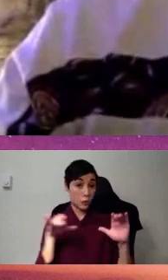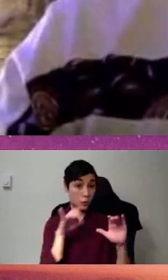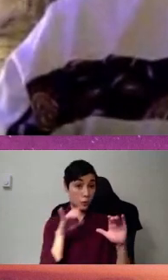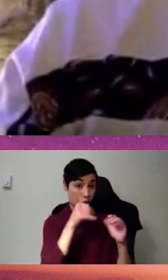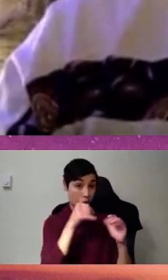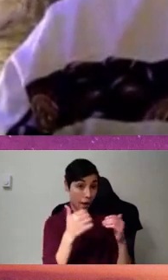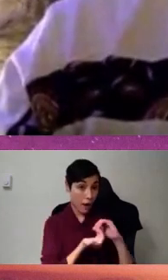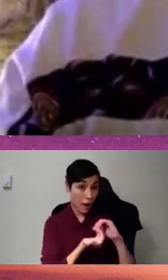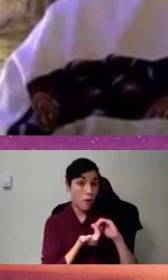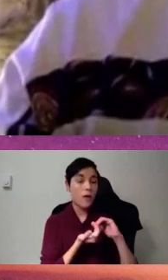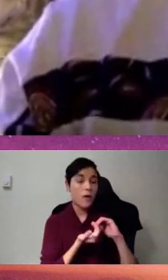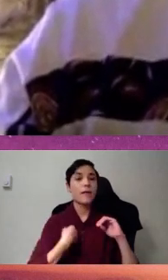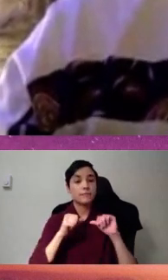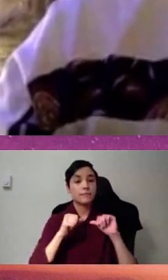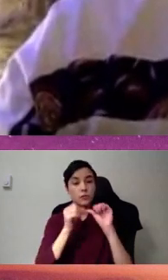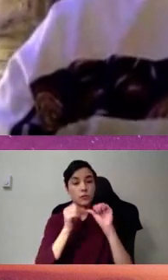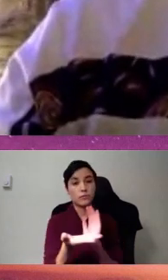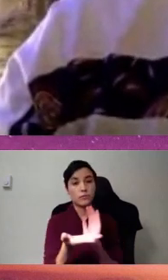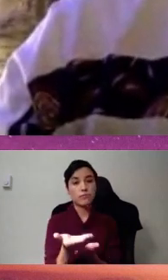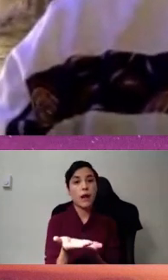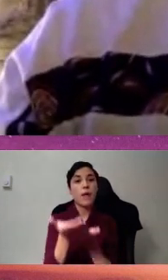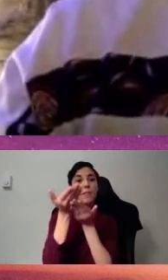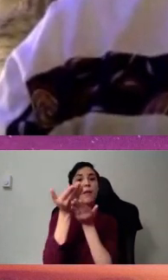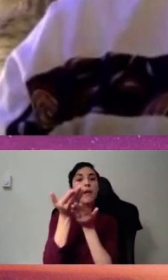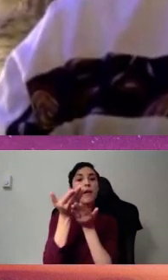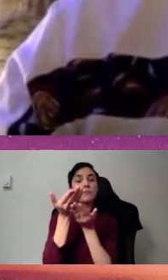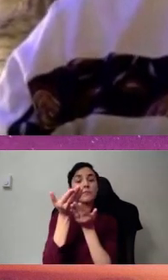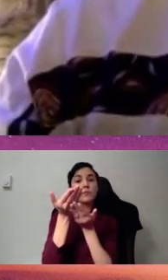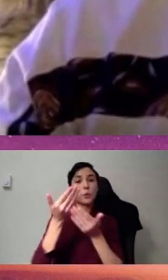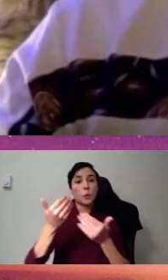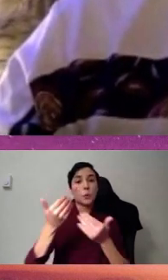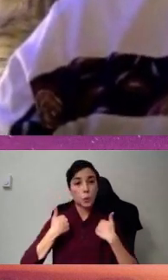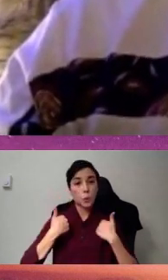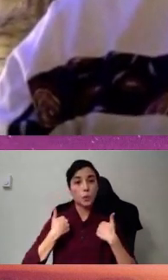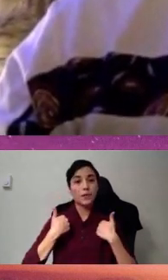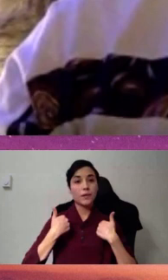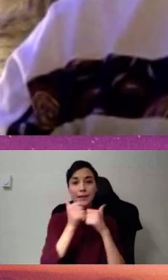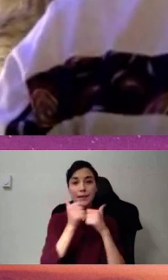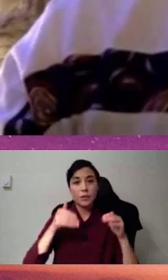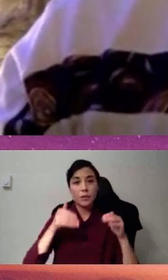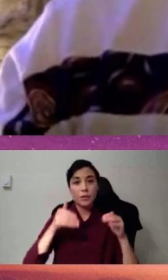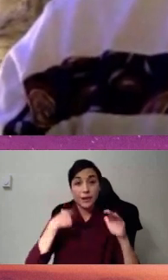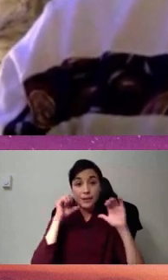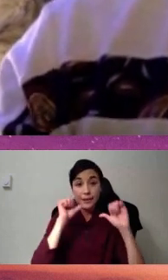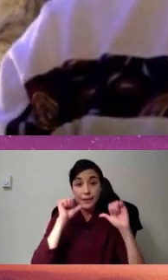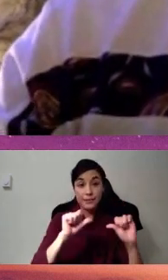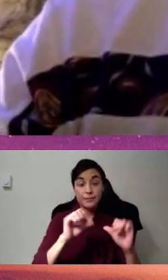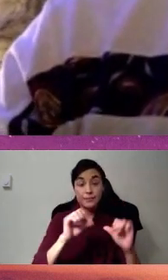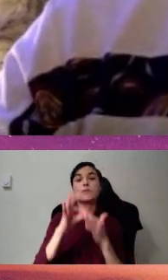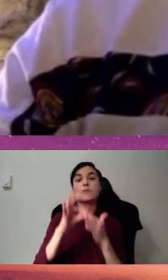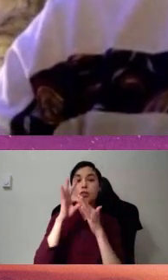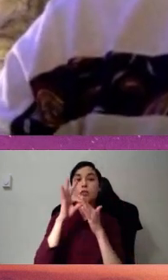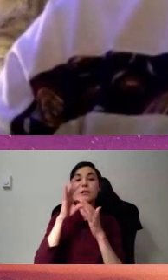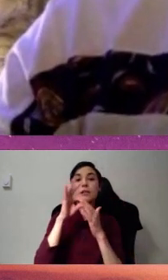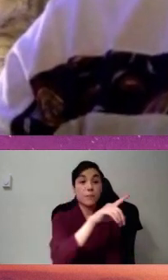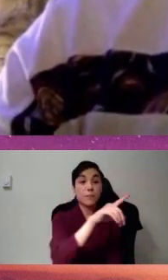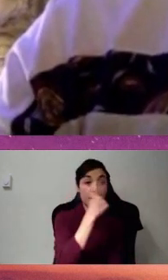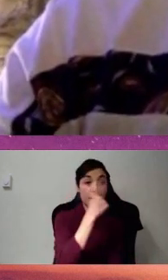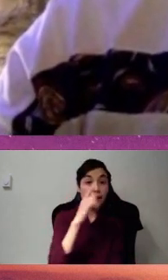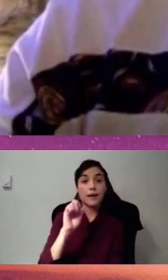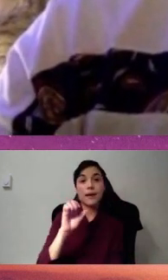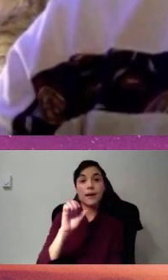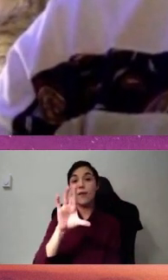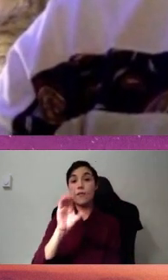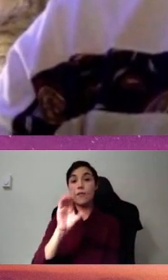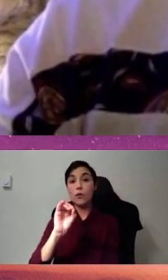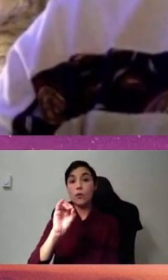youth, wherever I can, especially Indigenous, Afro-Indigenous youth, Black youth in